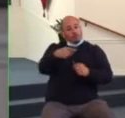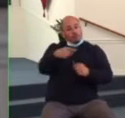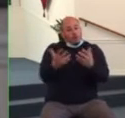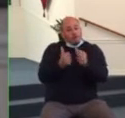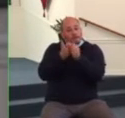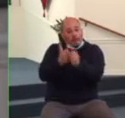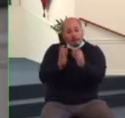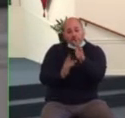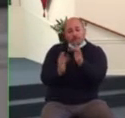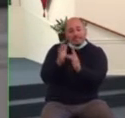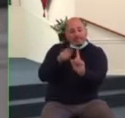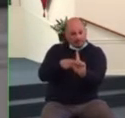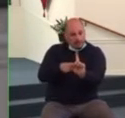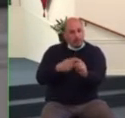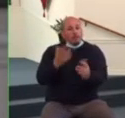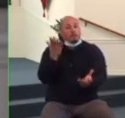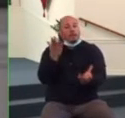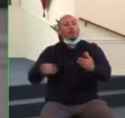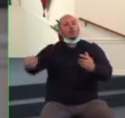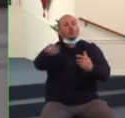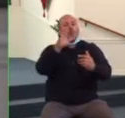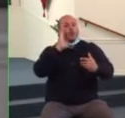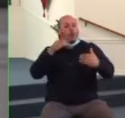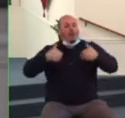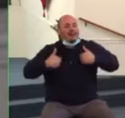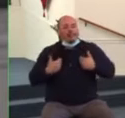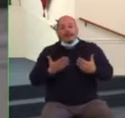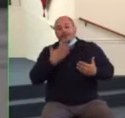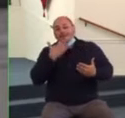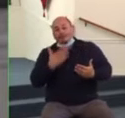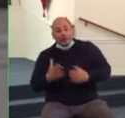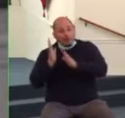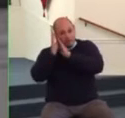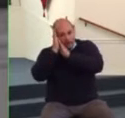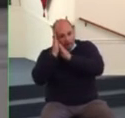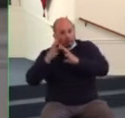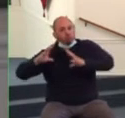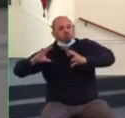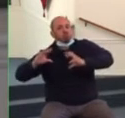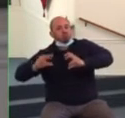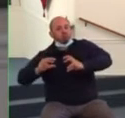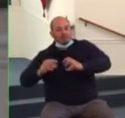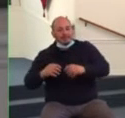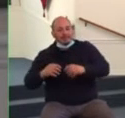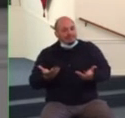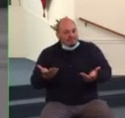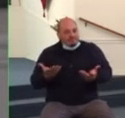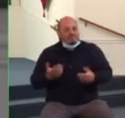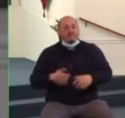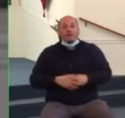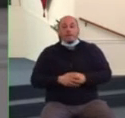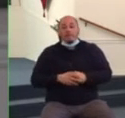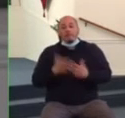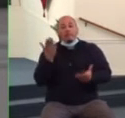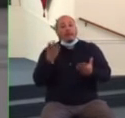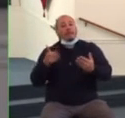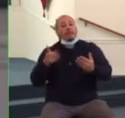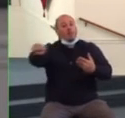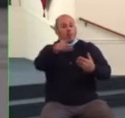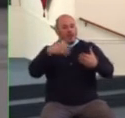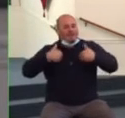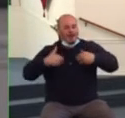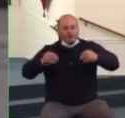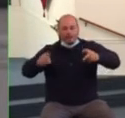still be able to go and bury your father or do whatever your family needs you to do for them. You might still be able to go and say goodbye to your